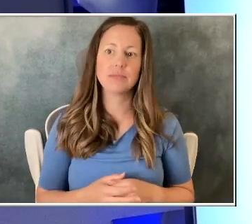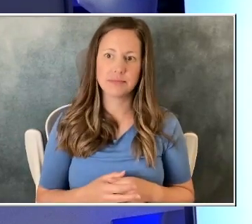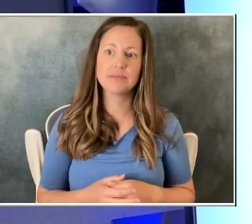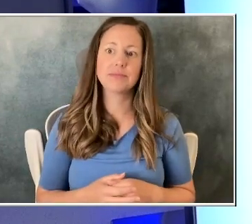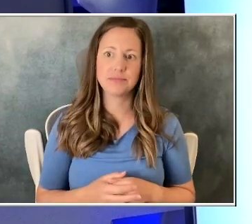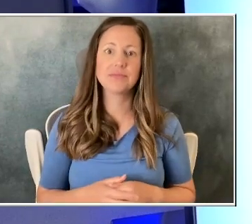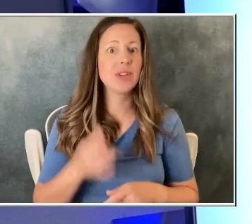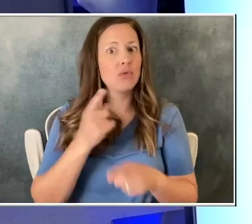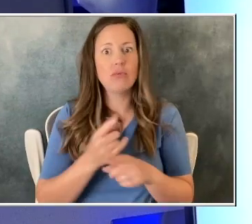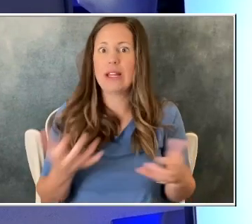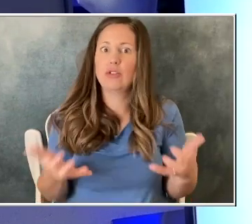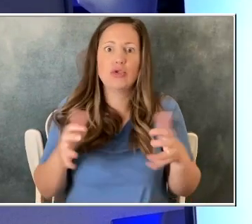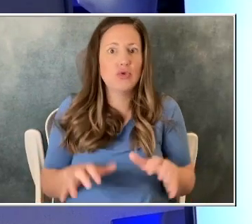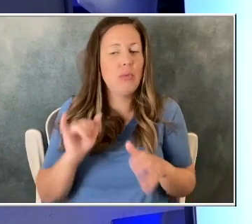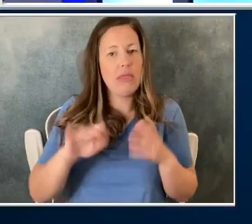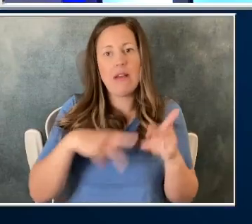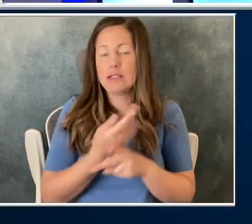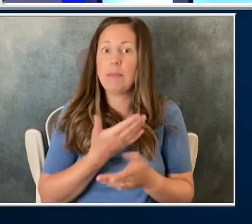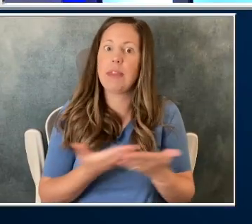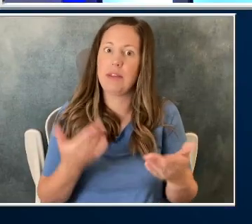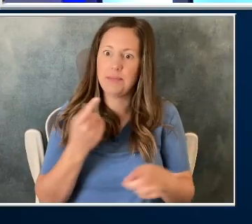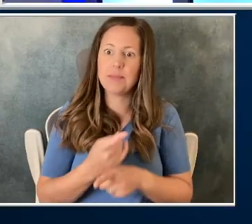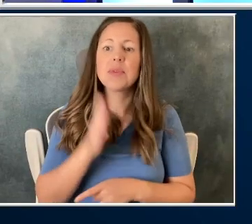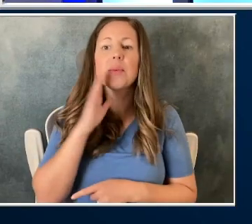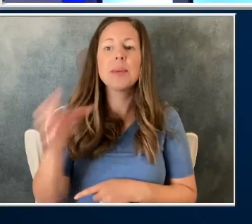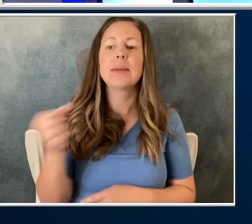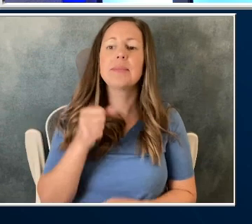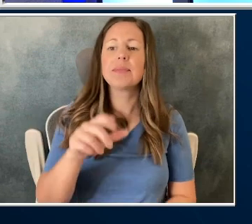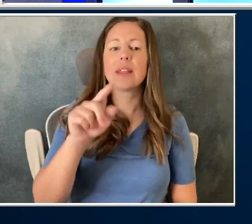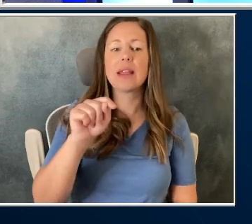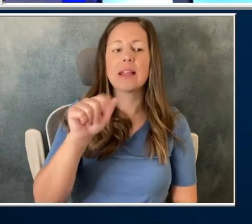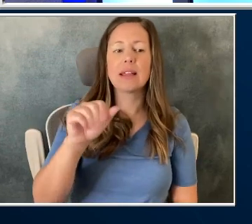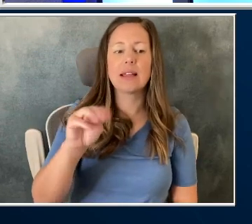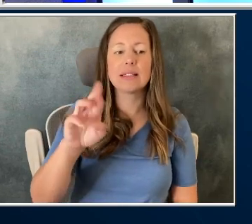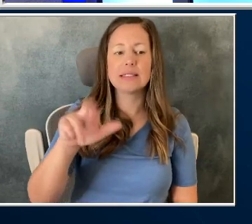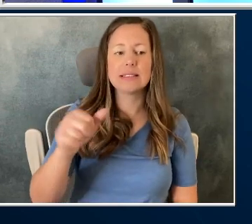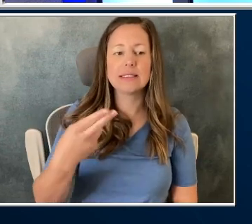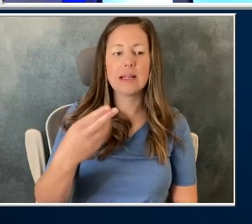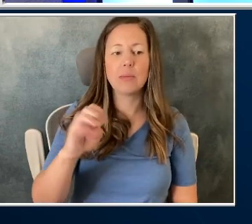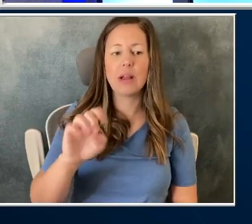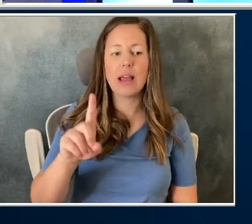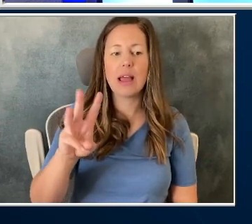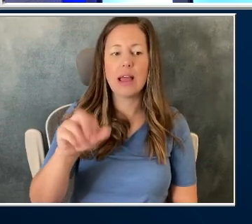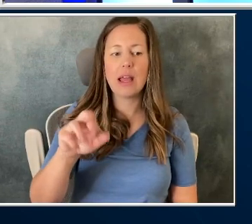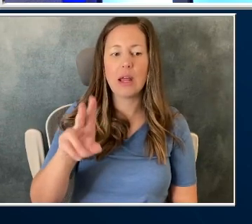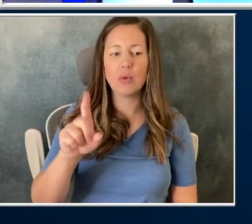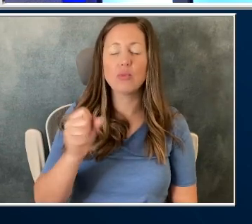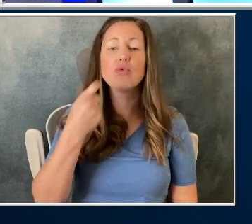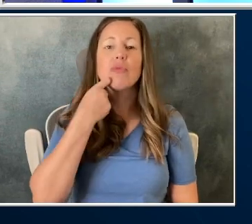that, I think. We're going to bring in Tamara Edwards. Tamara recently finished treatment for breast cancer.